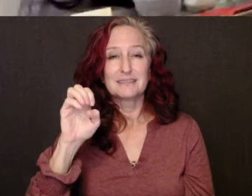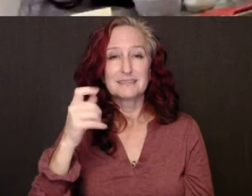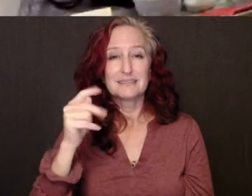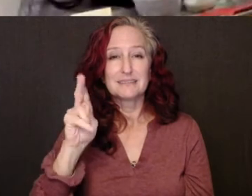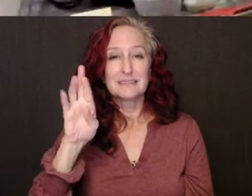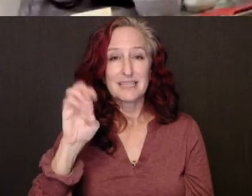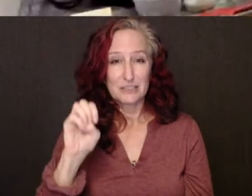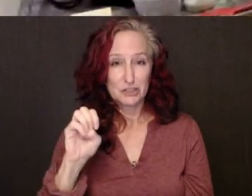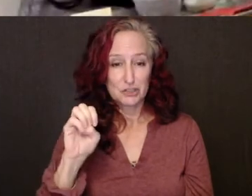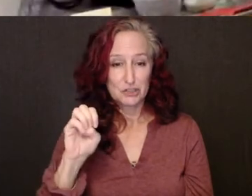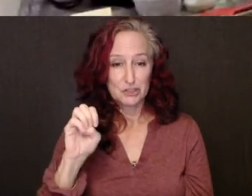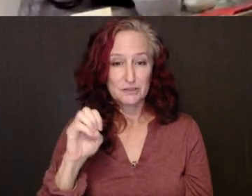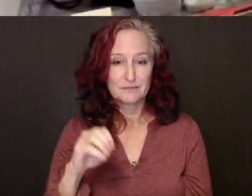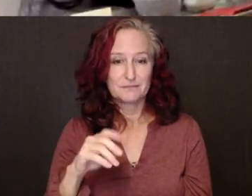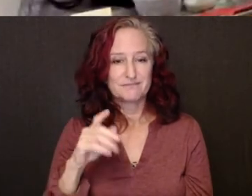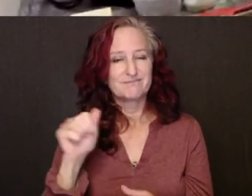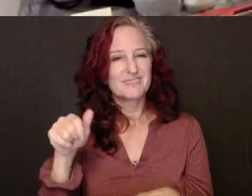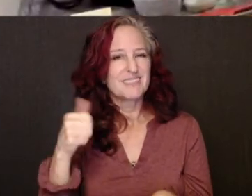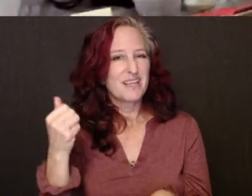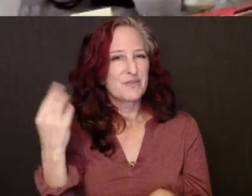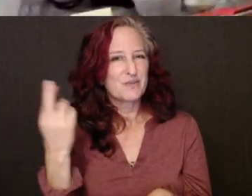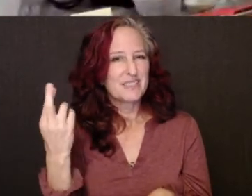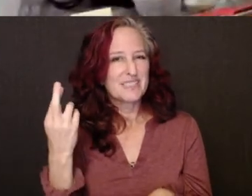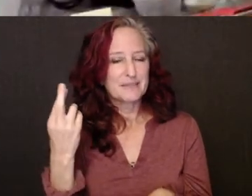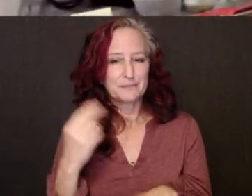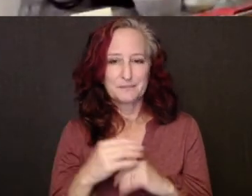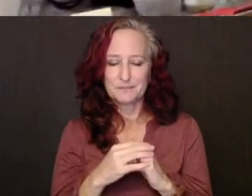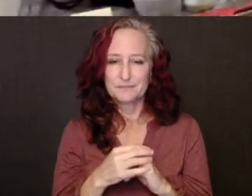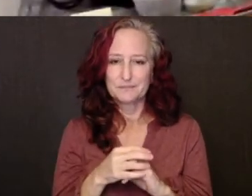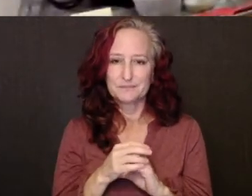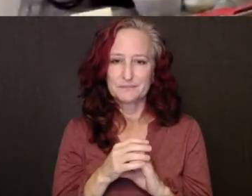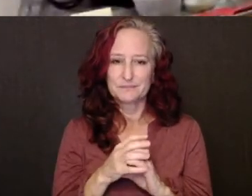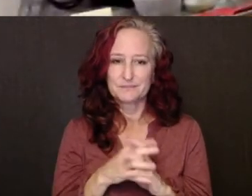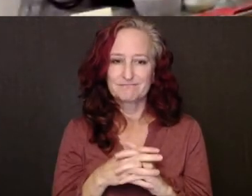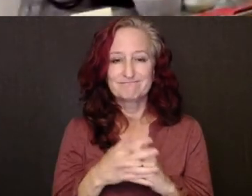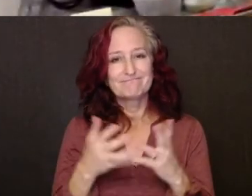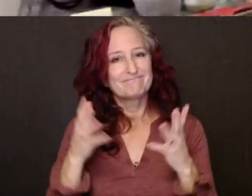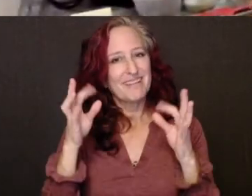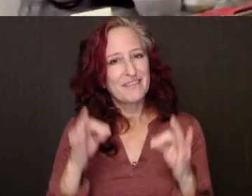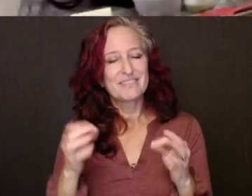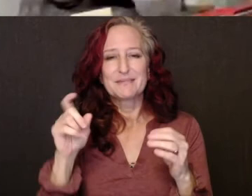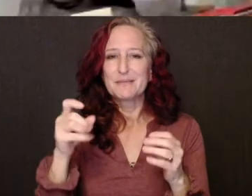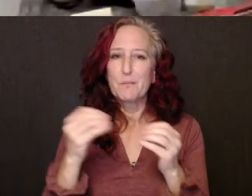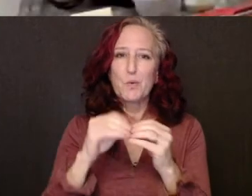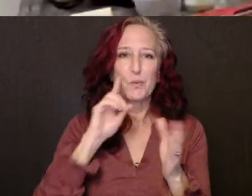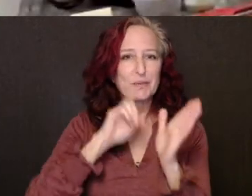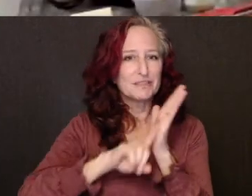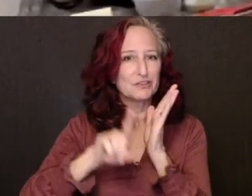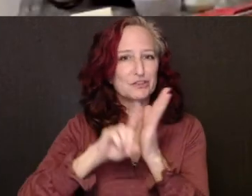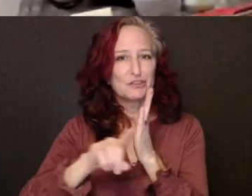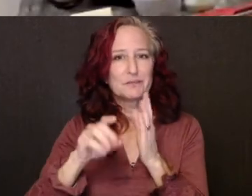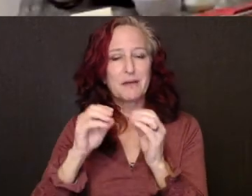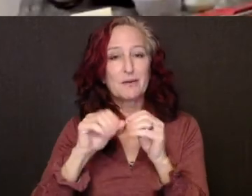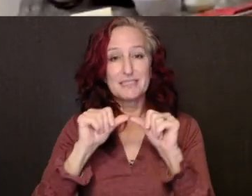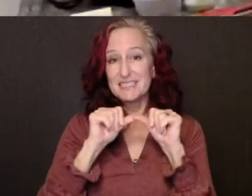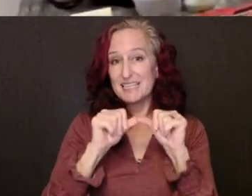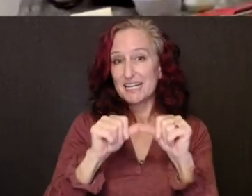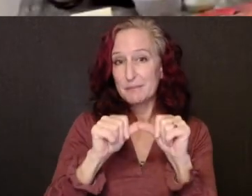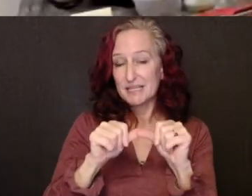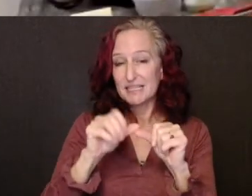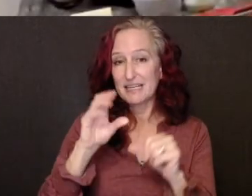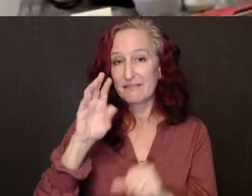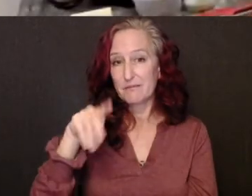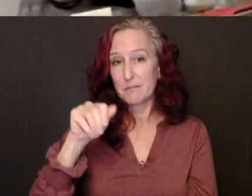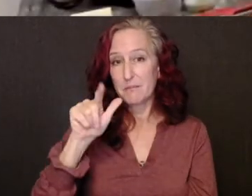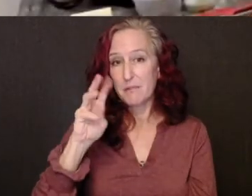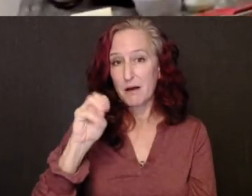that would definitely be a really great substitute. I also really enjoy the texture of Earth